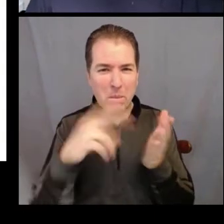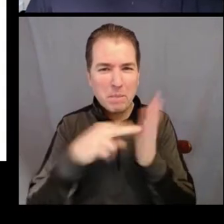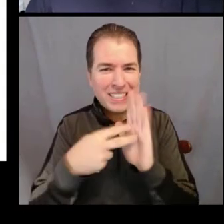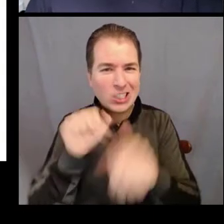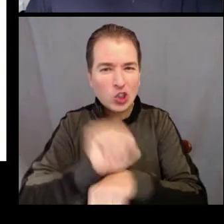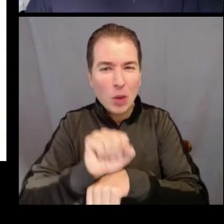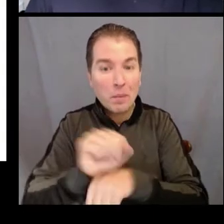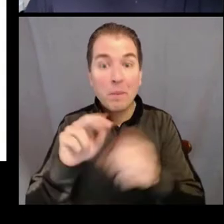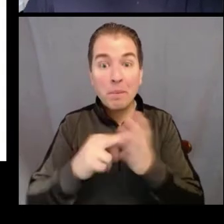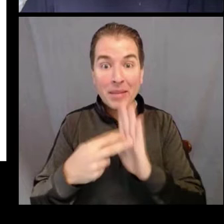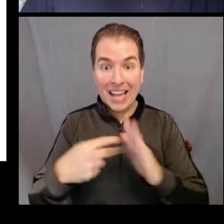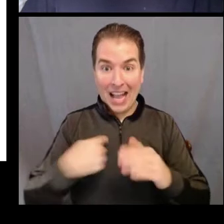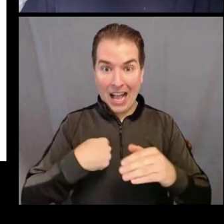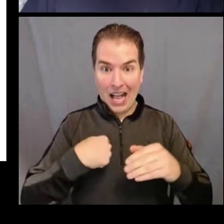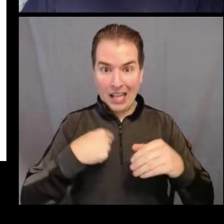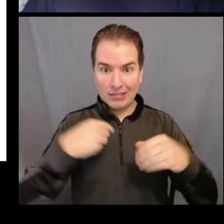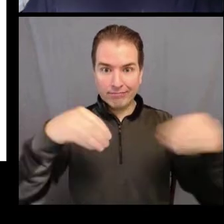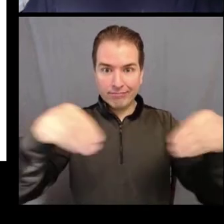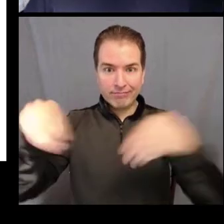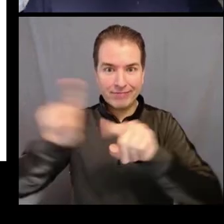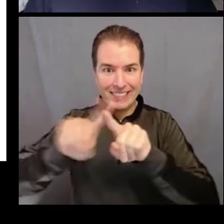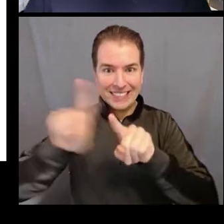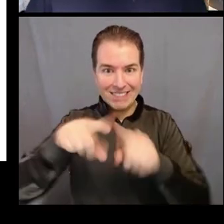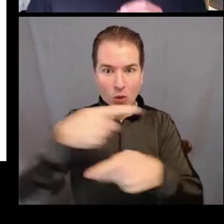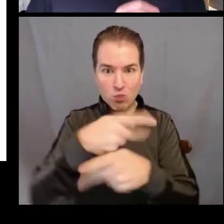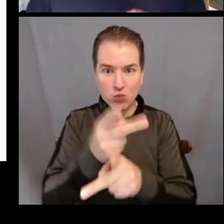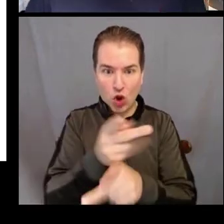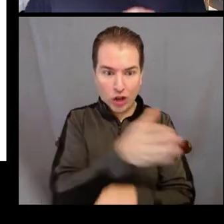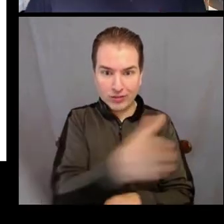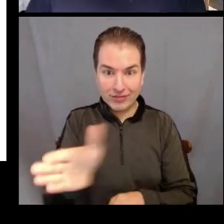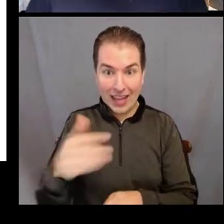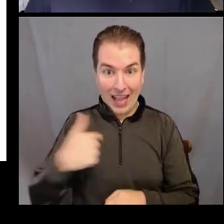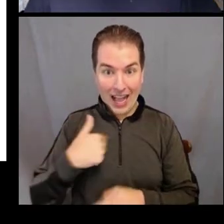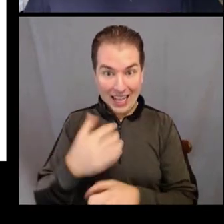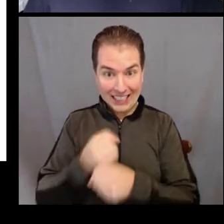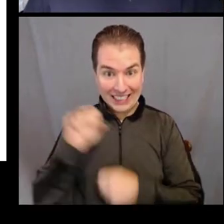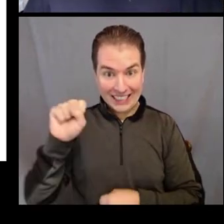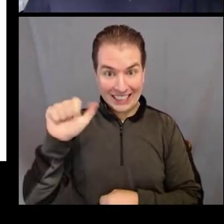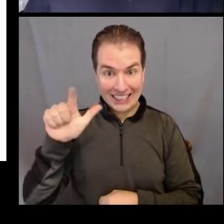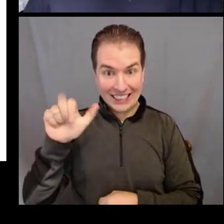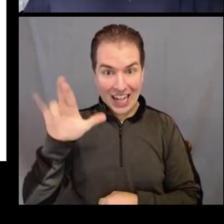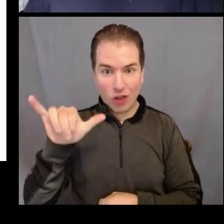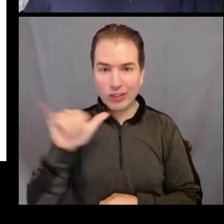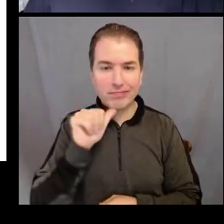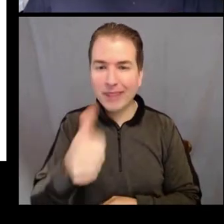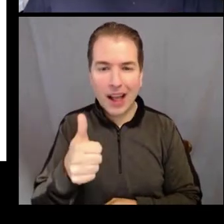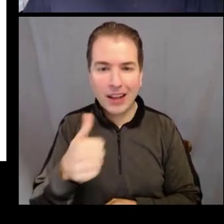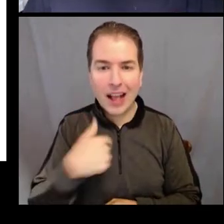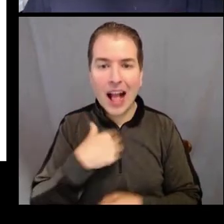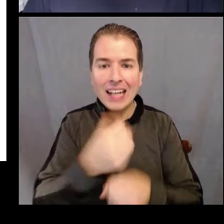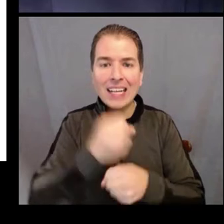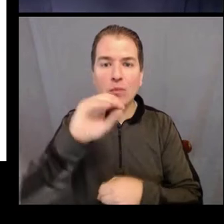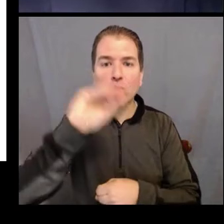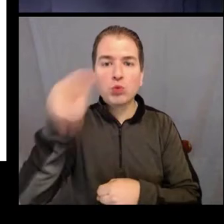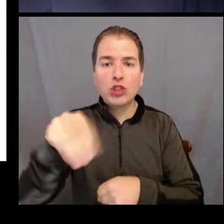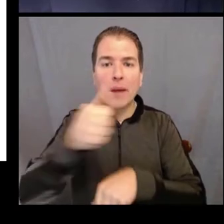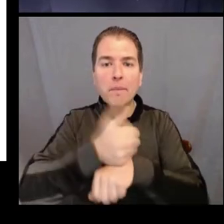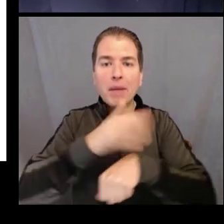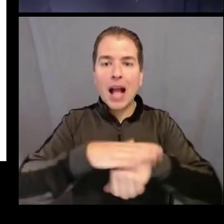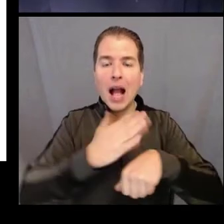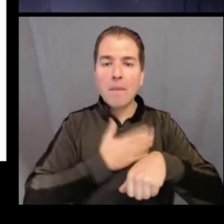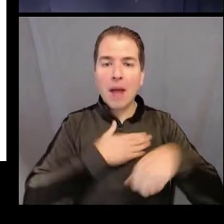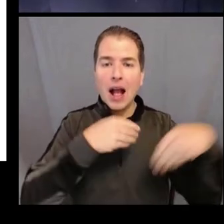product lines and does not receive a salary but does receive a percentage of the sales that they close.